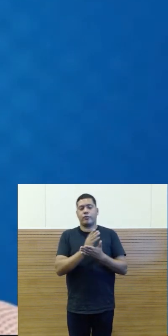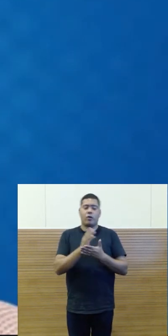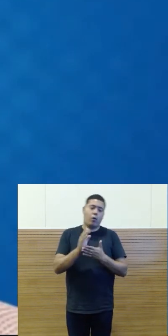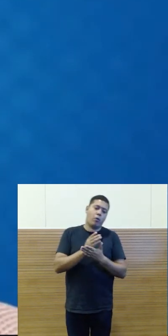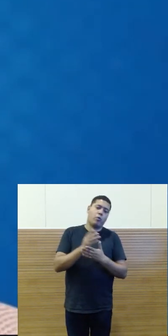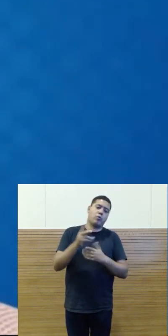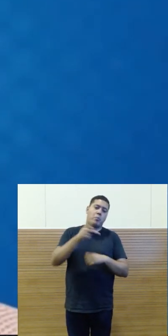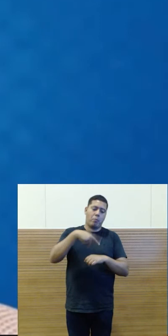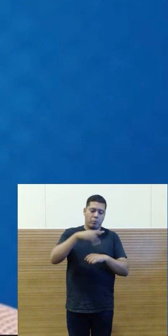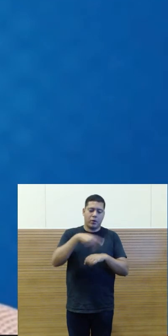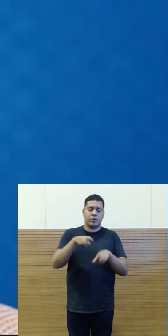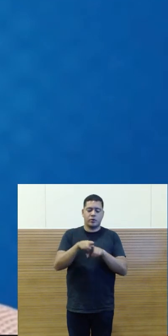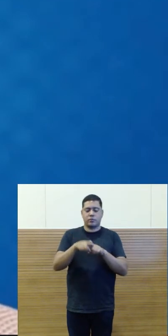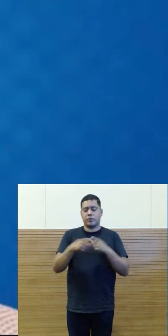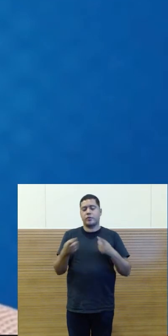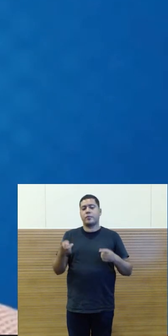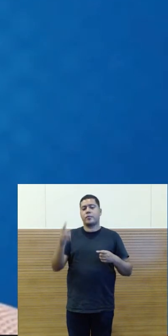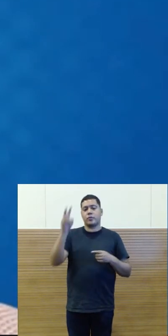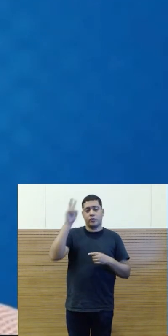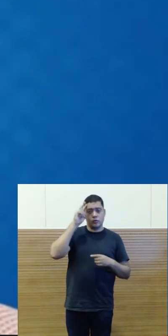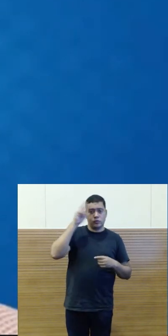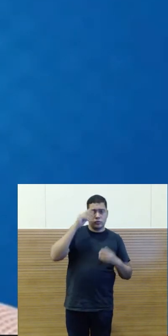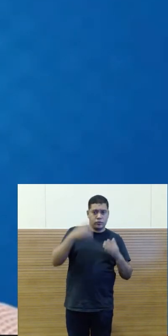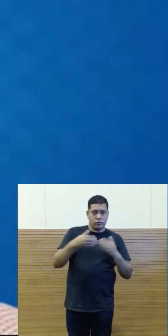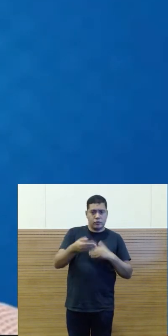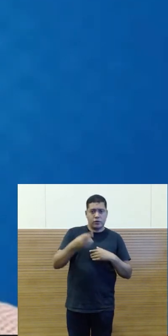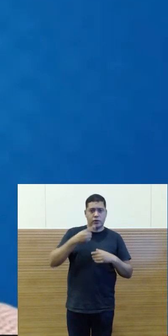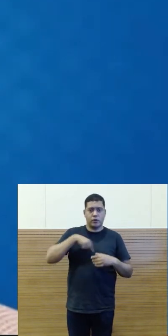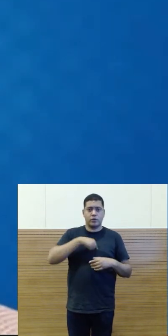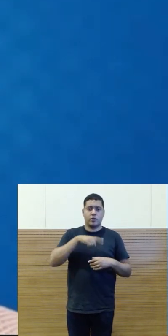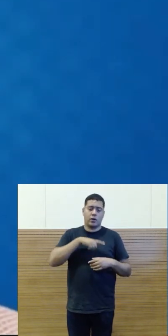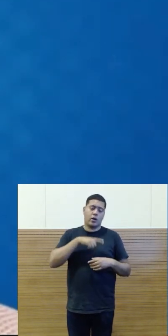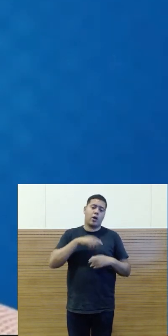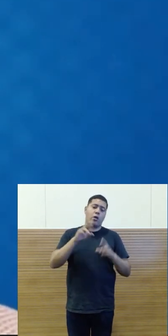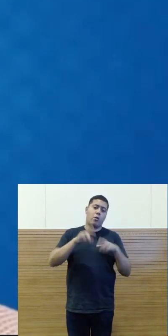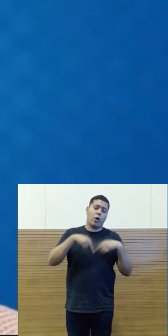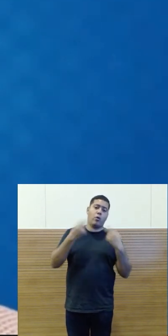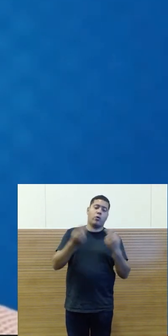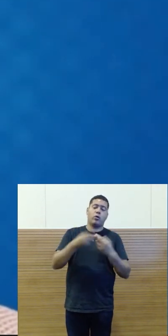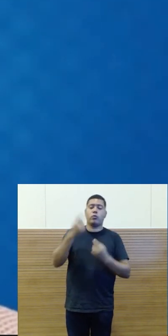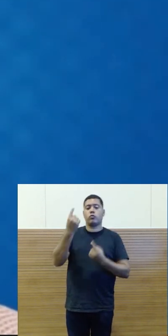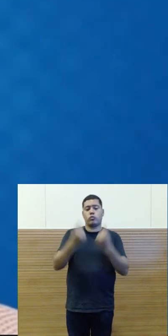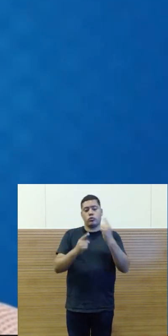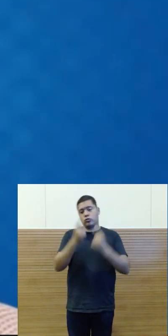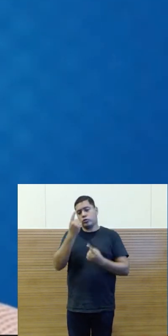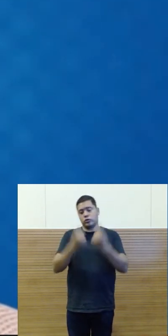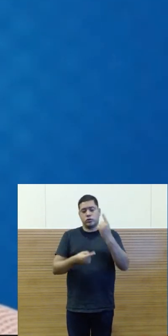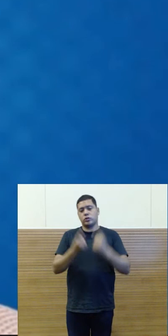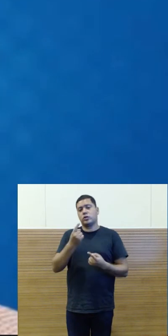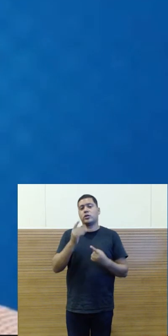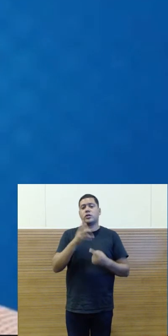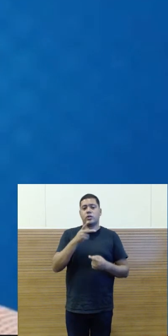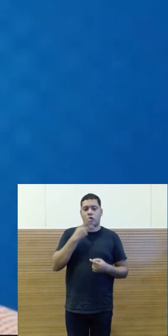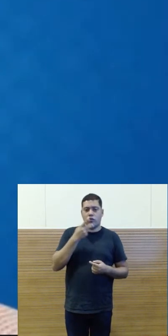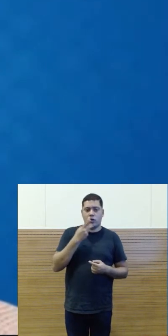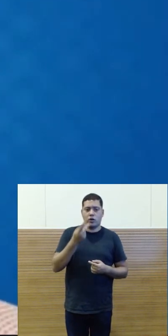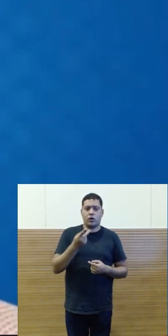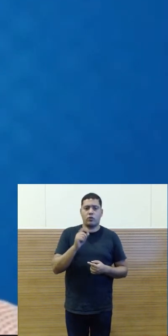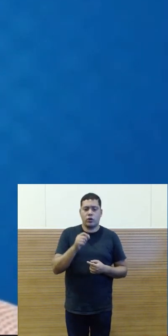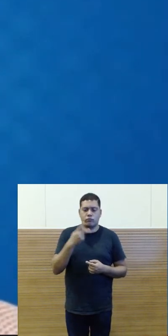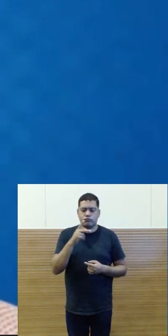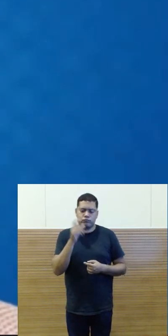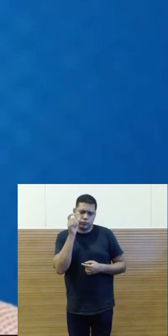on Monday, we have a meeting with representatives from Chile that have also expressed interest in